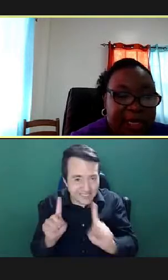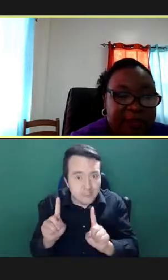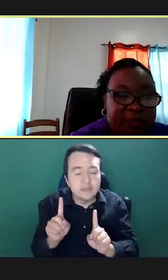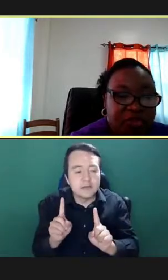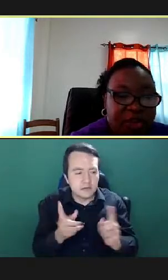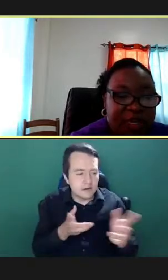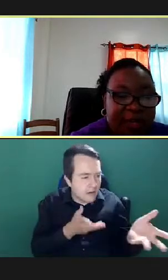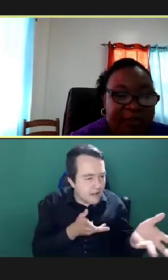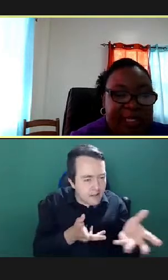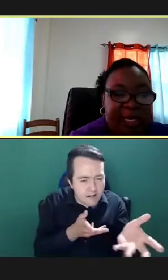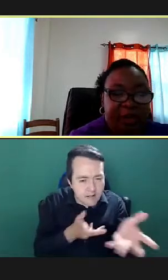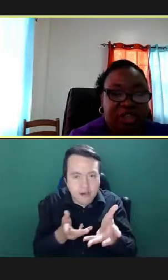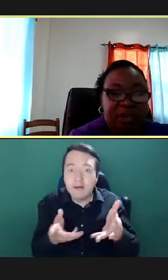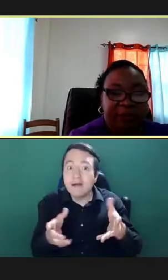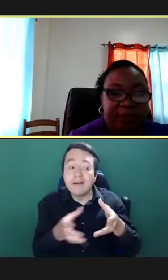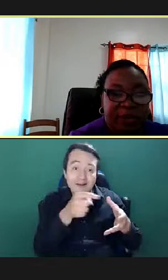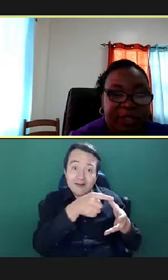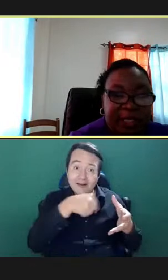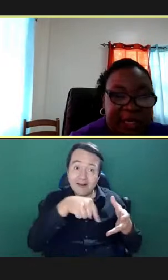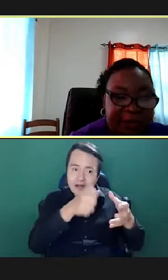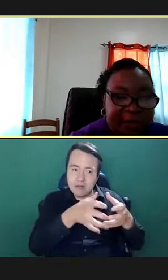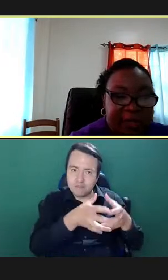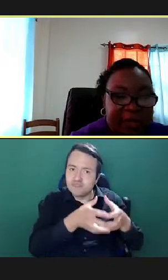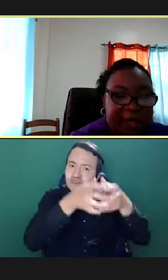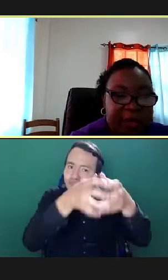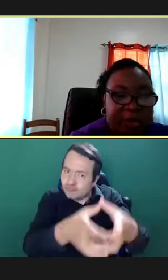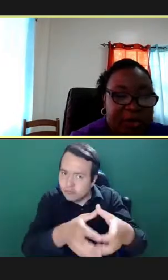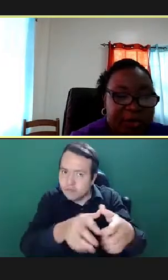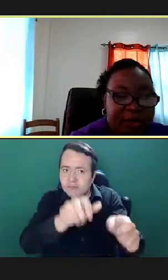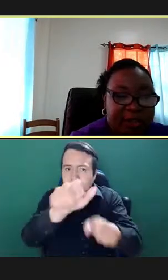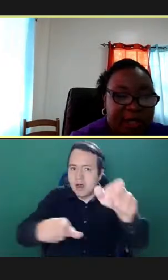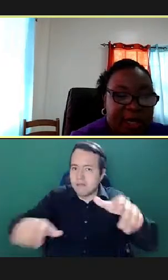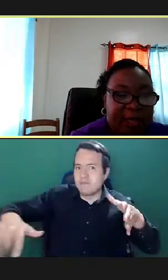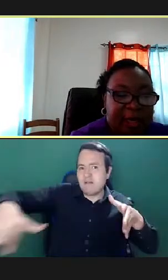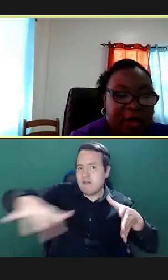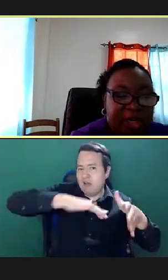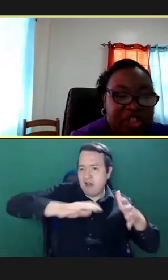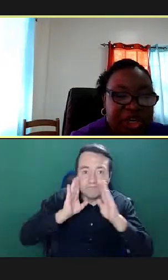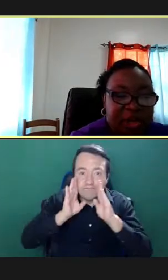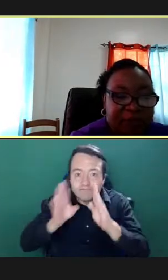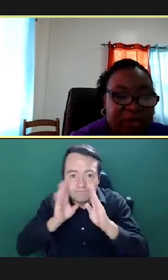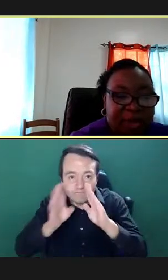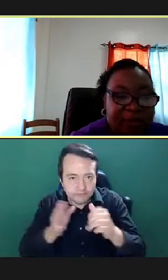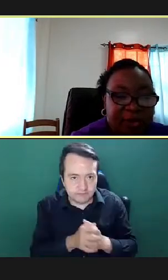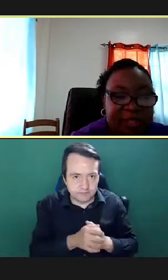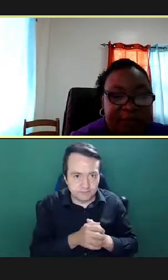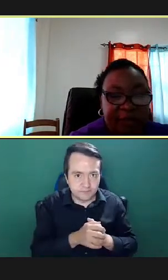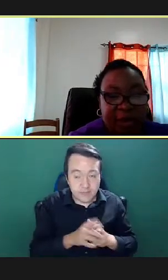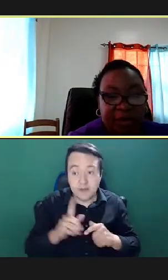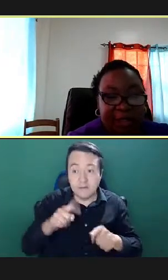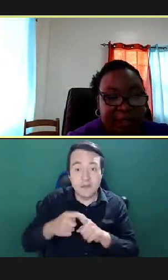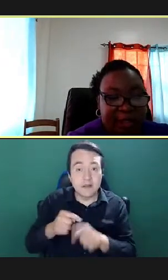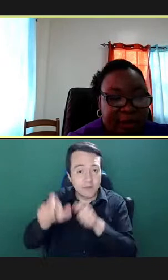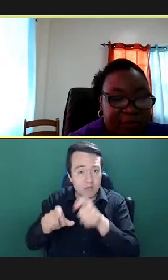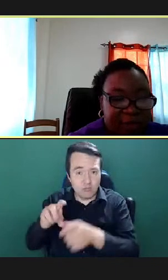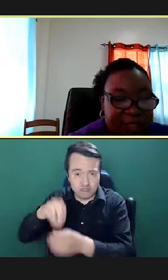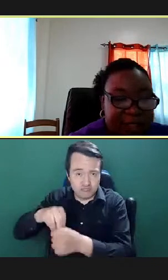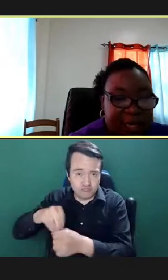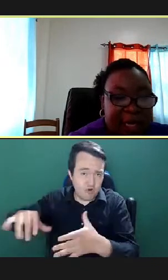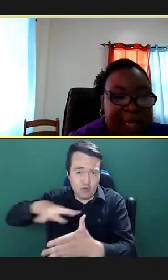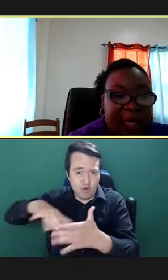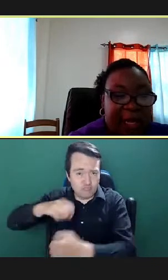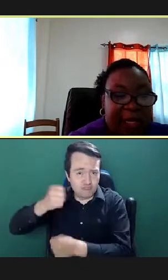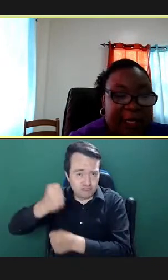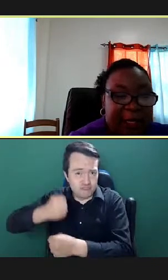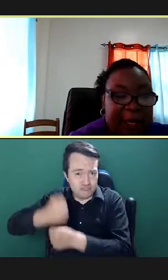There was lots of training for psychological first aid for healthcare workers, the launching of a 24/7 counseling